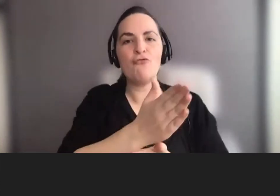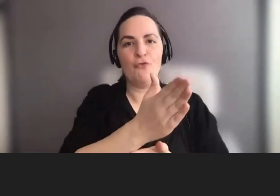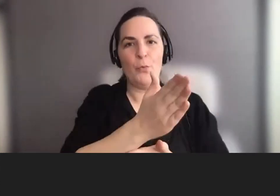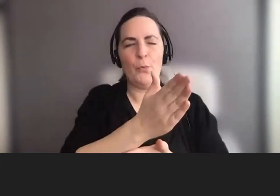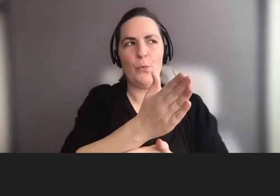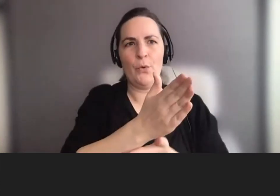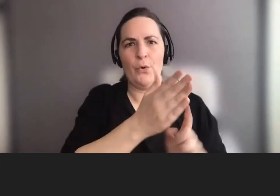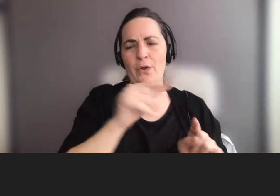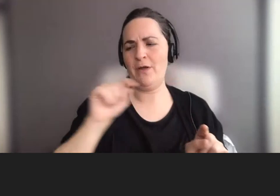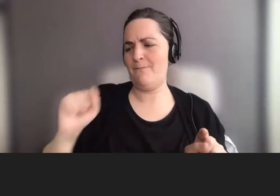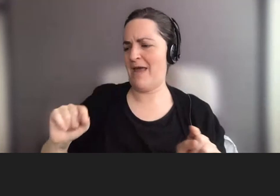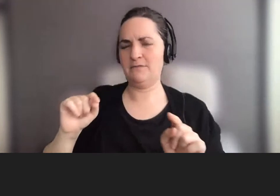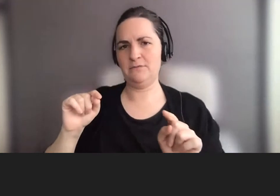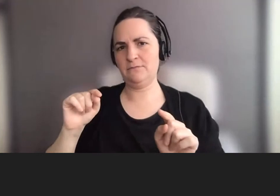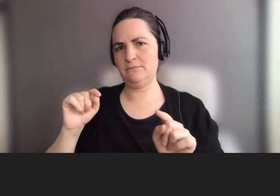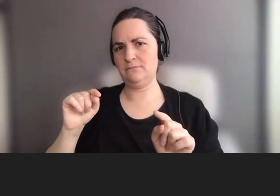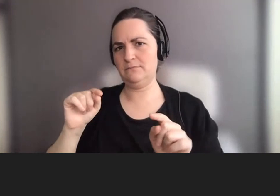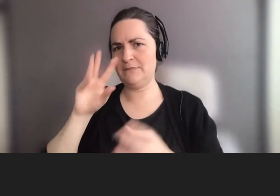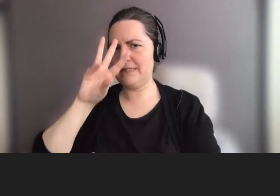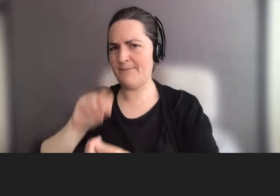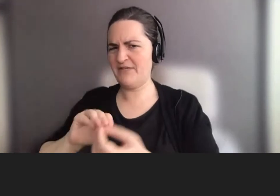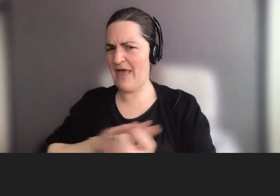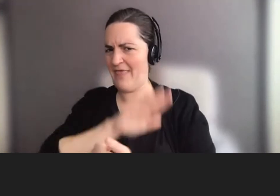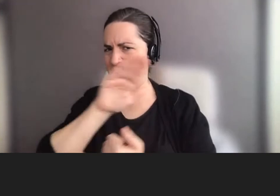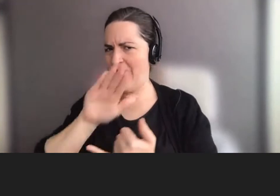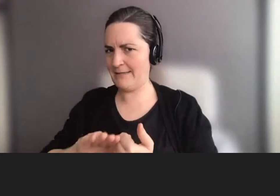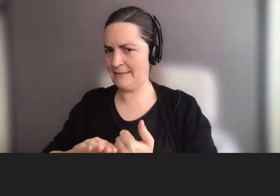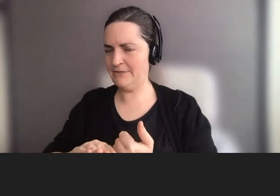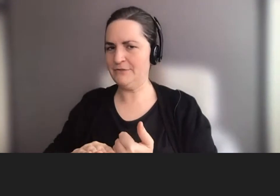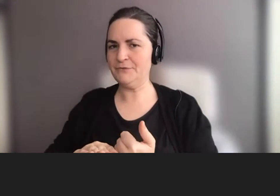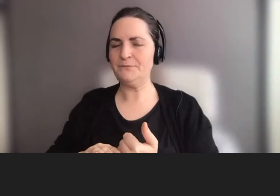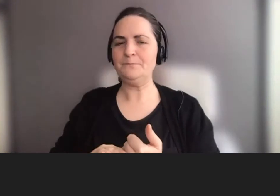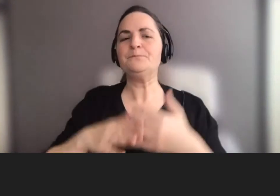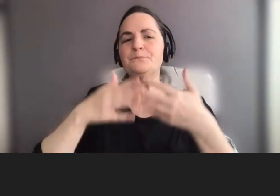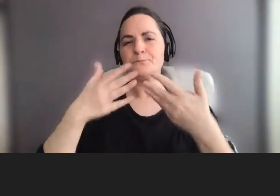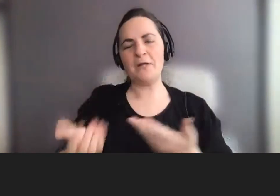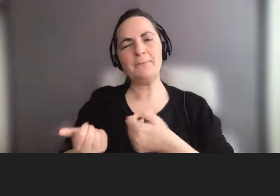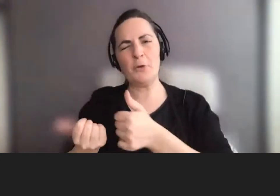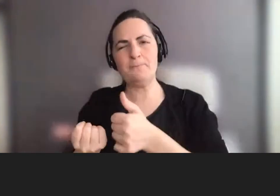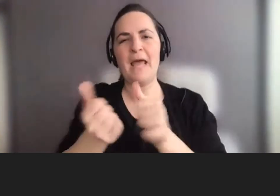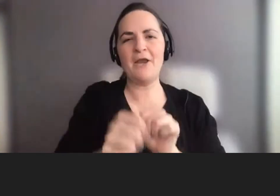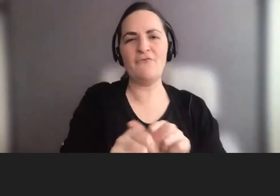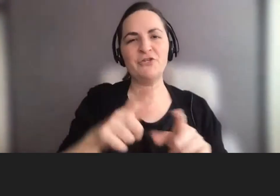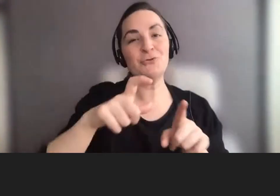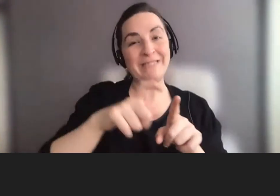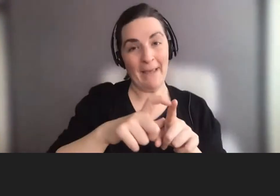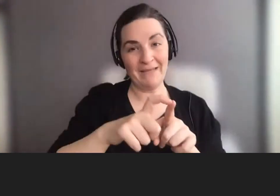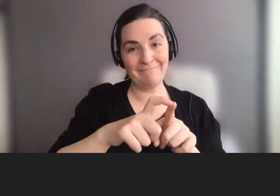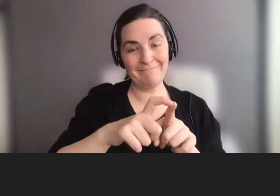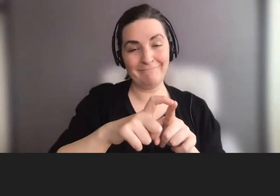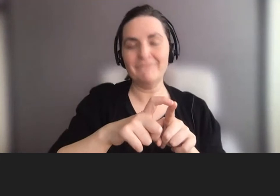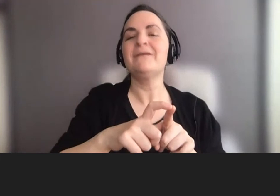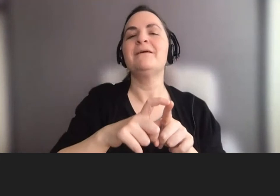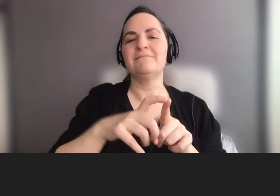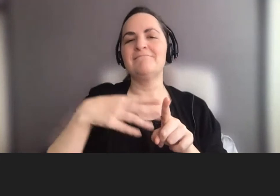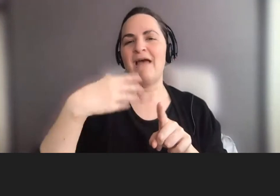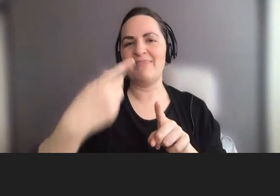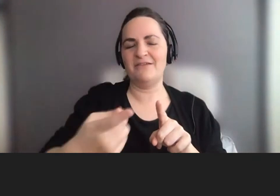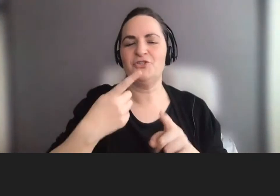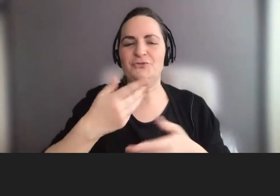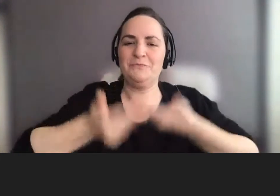write on pupils' work. Teachers will talk to pupils. They'll ask them questions. They might write questions for pupils. They